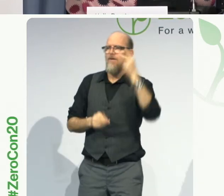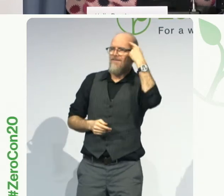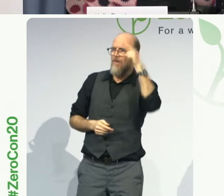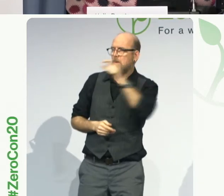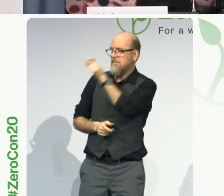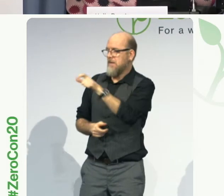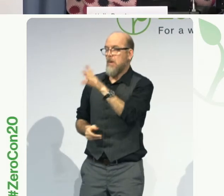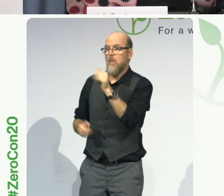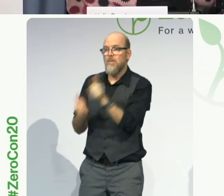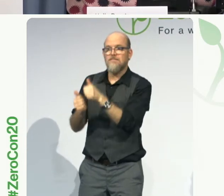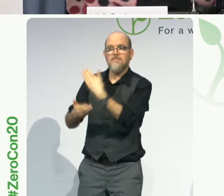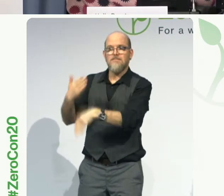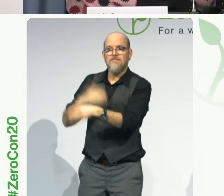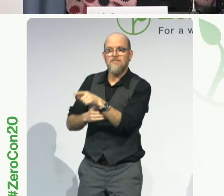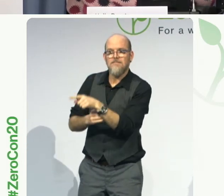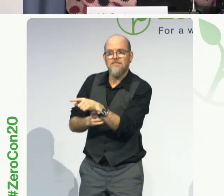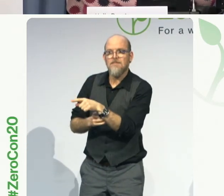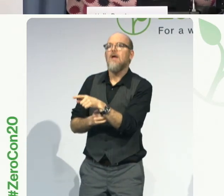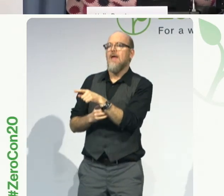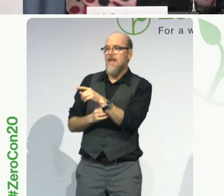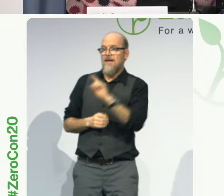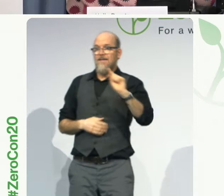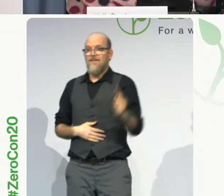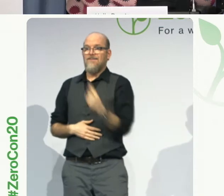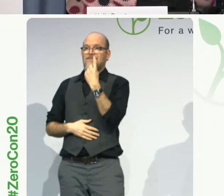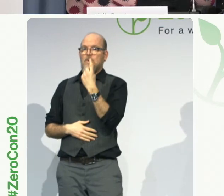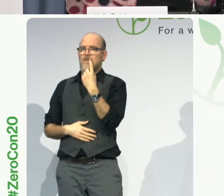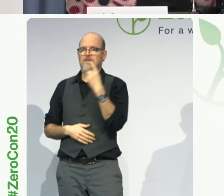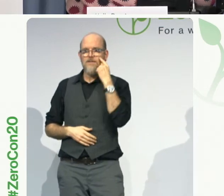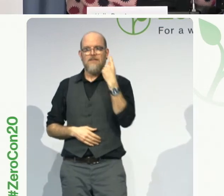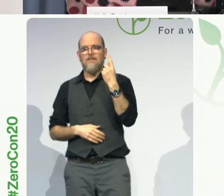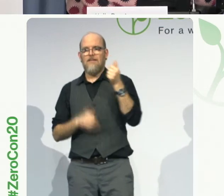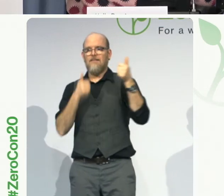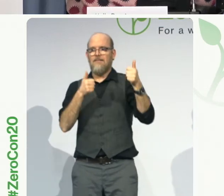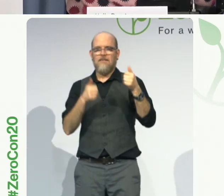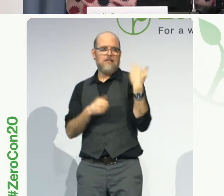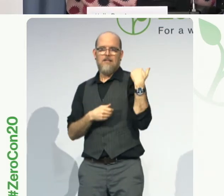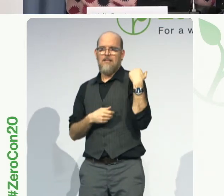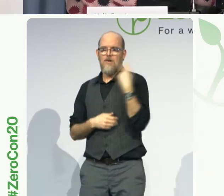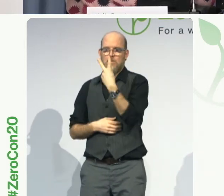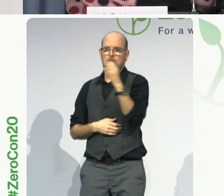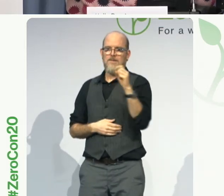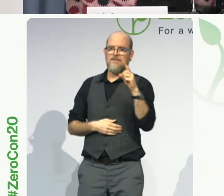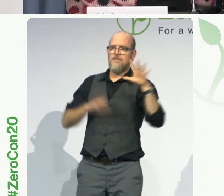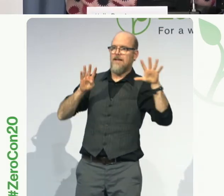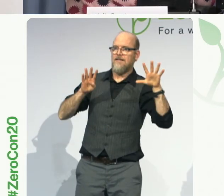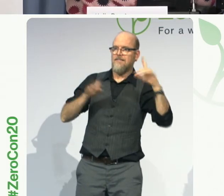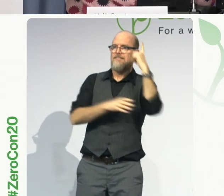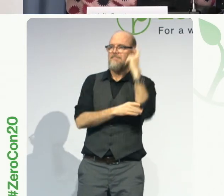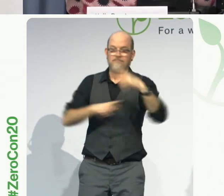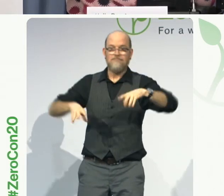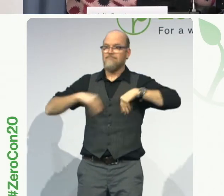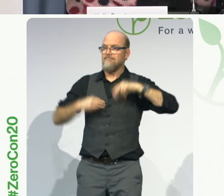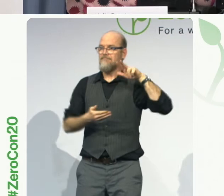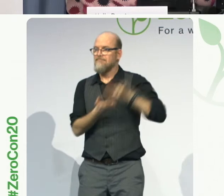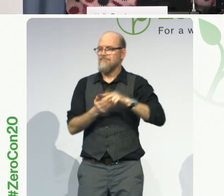one. We launched it, we adopted it in December 2019, and it serves as a binding guideline for actors